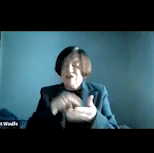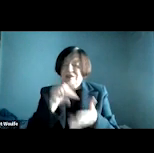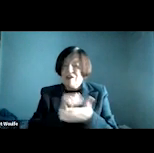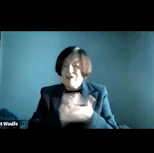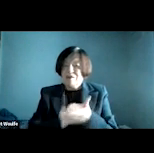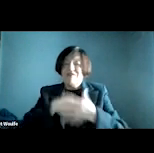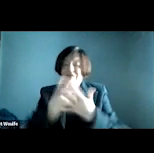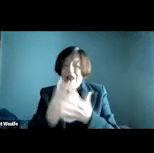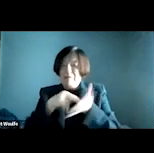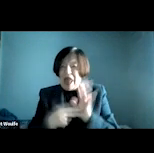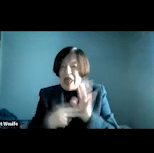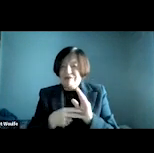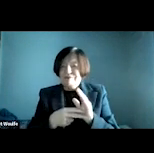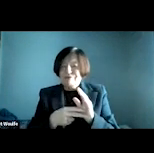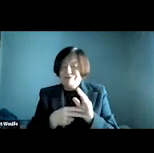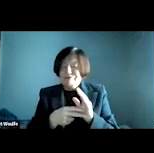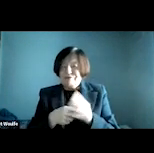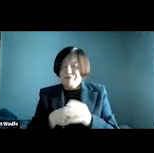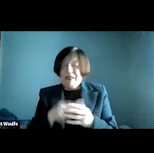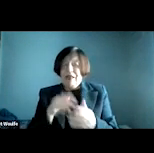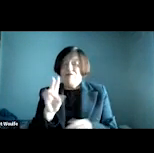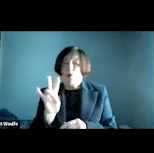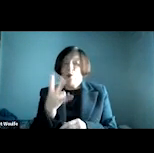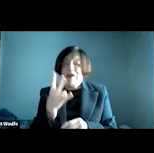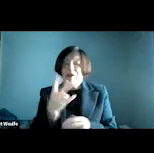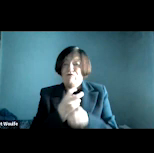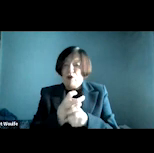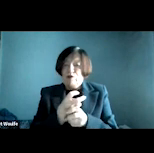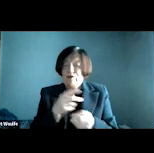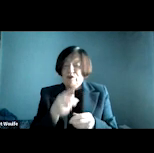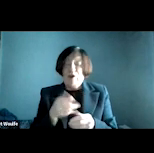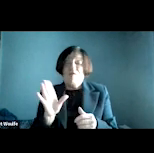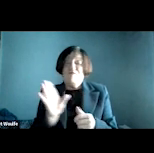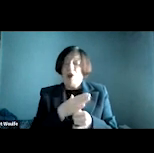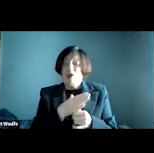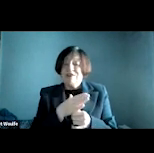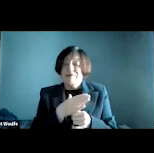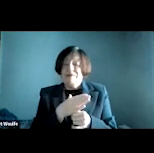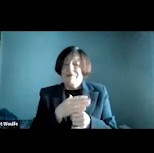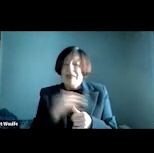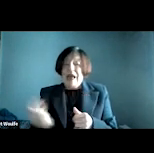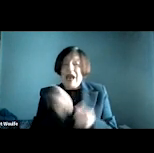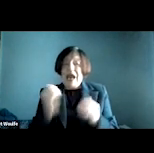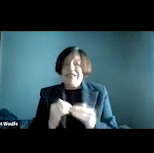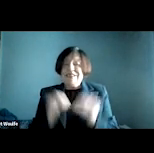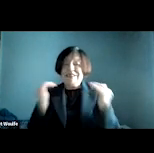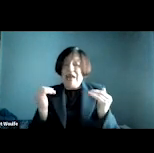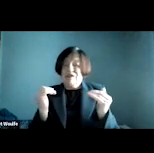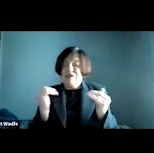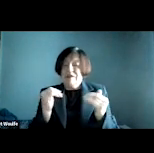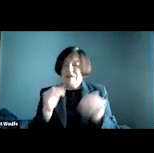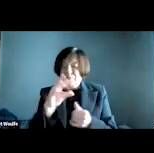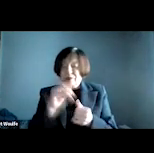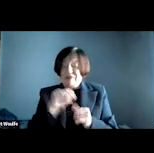on. So let's have a quick run through this, right? First of all, with any standard, but particularly